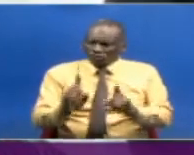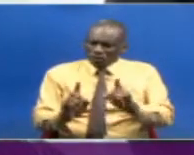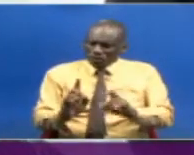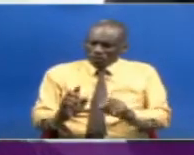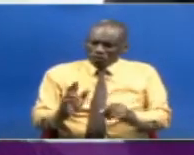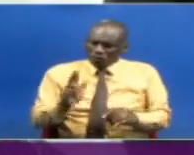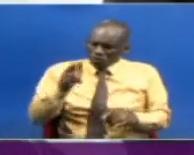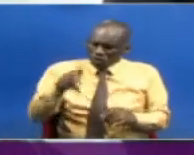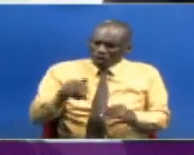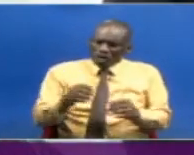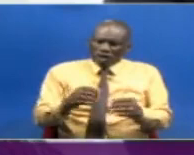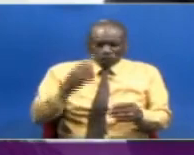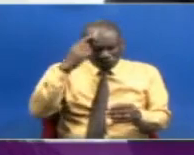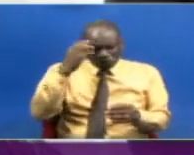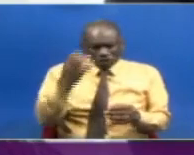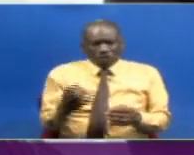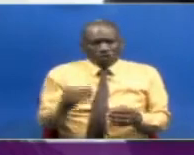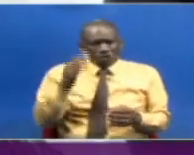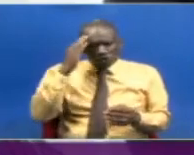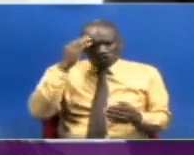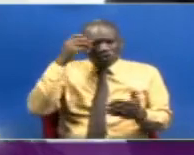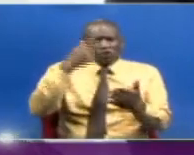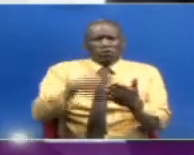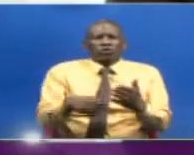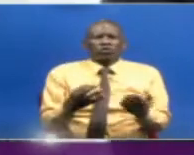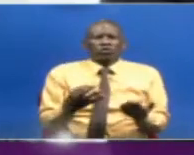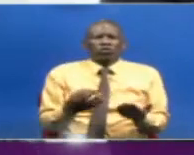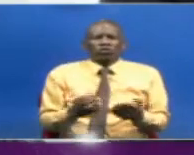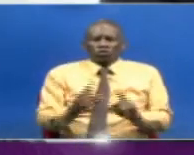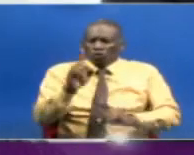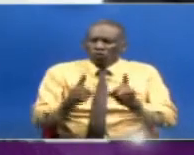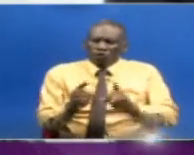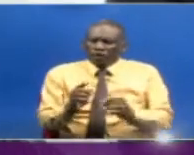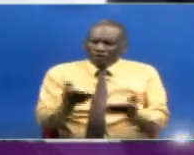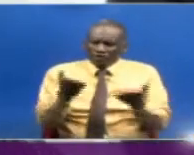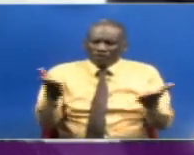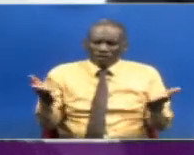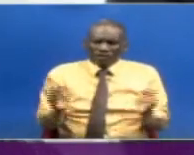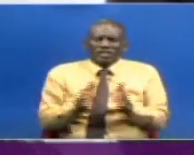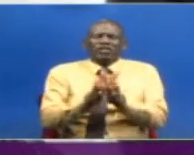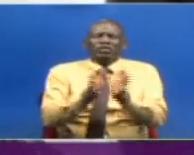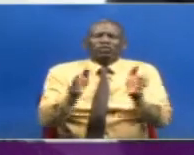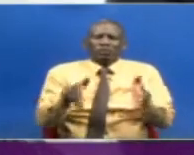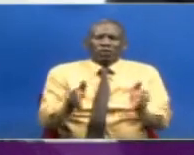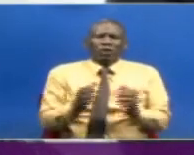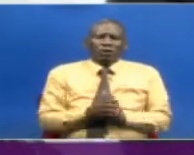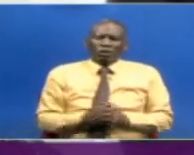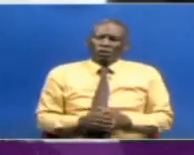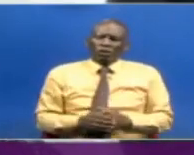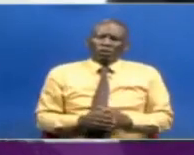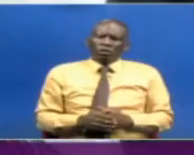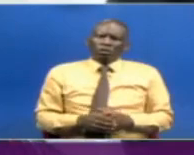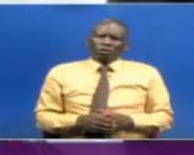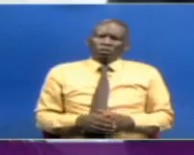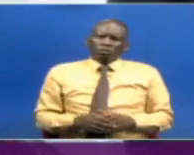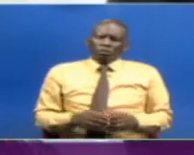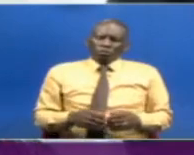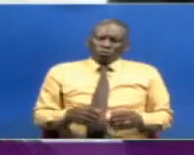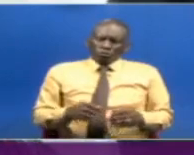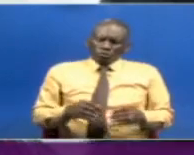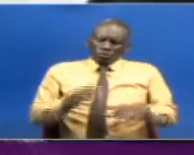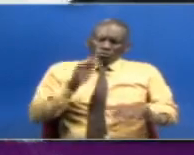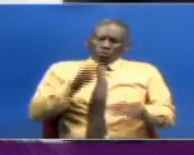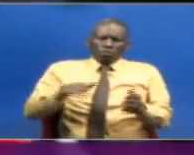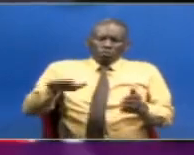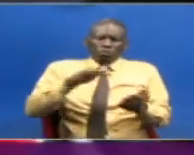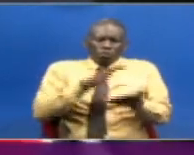makaa, the price of cooking fuel generally, is a really sore area because no one can do